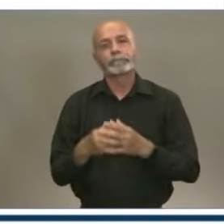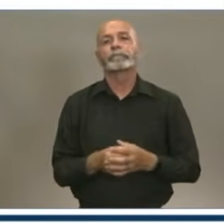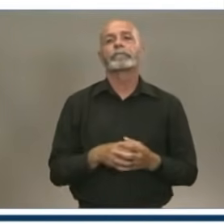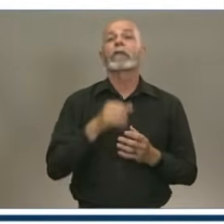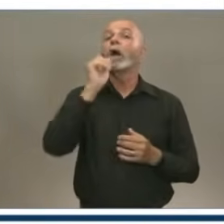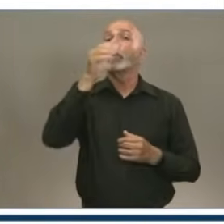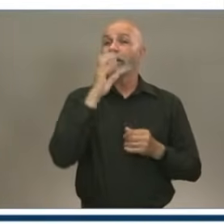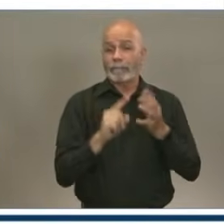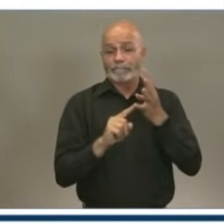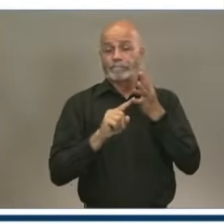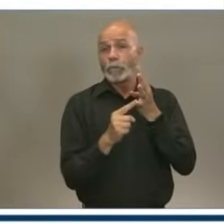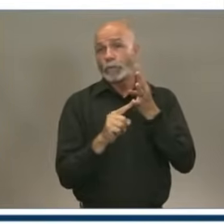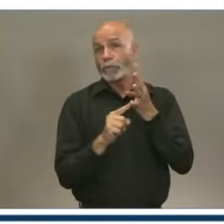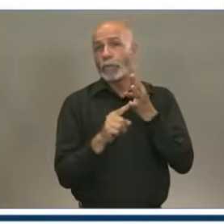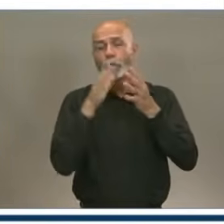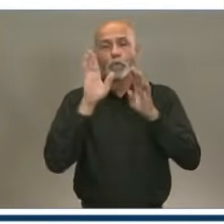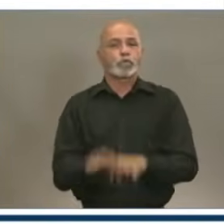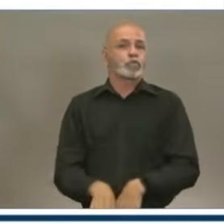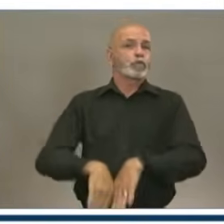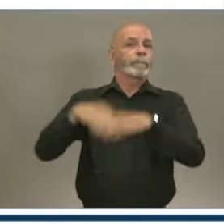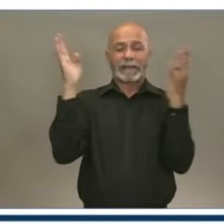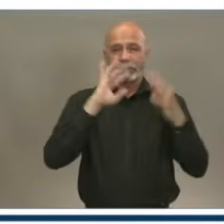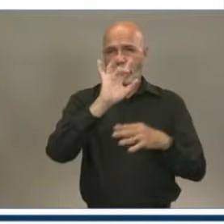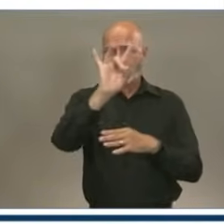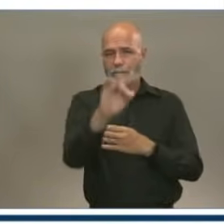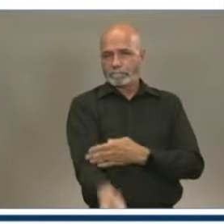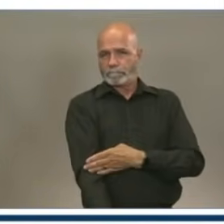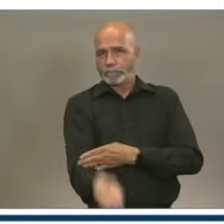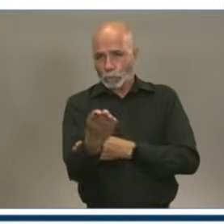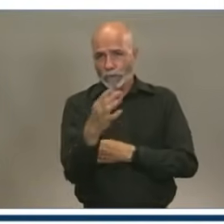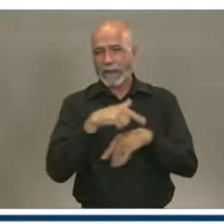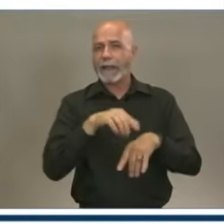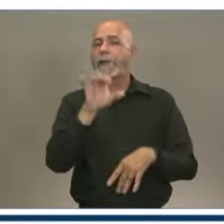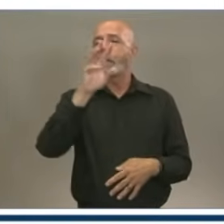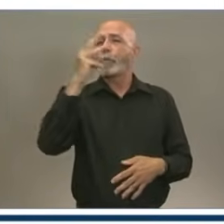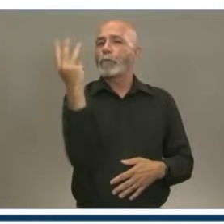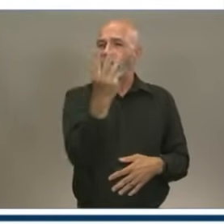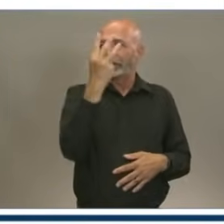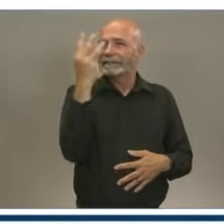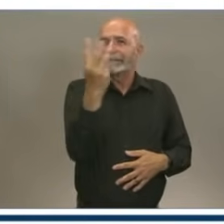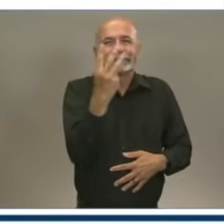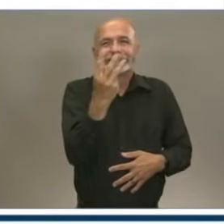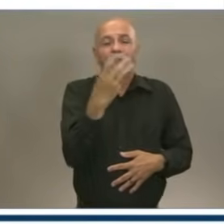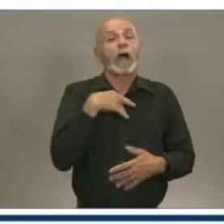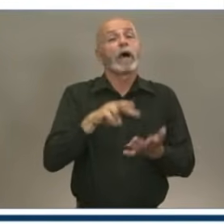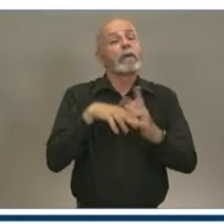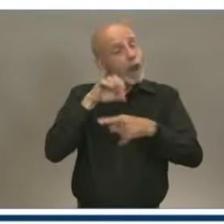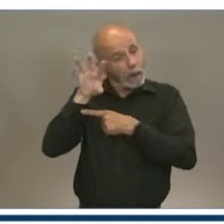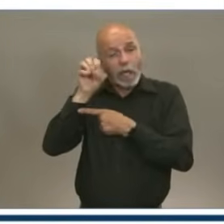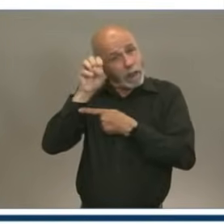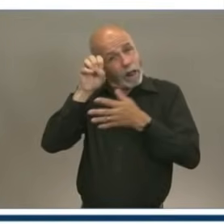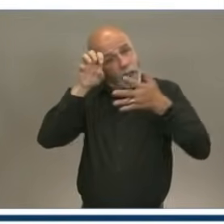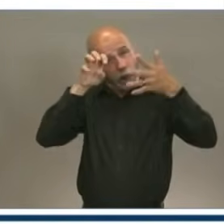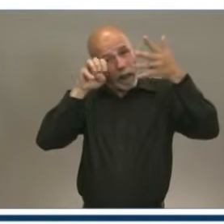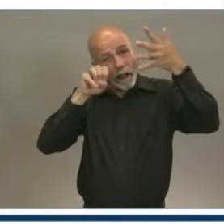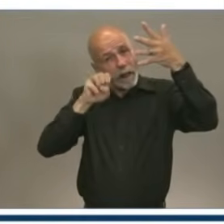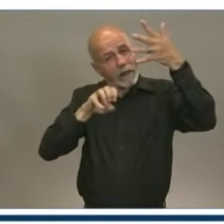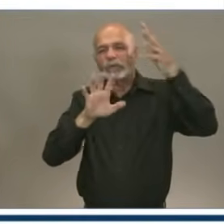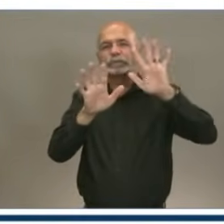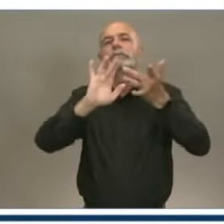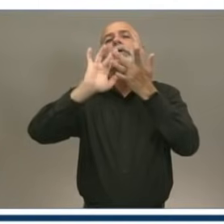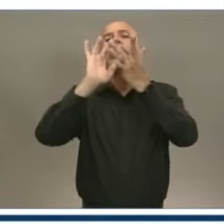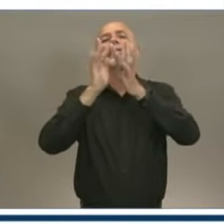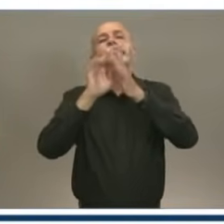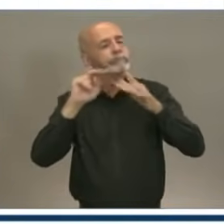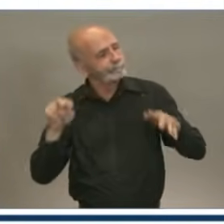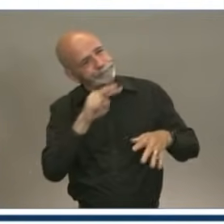8 a.m. I won't get into all the details here. You can find them on our website, but here are some highlights.